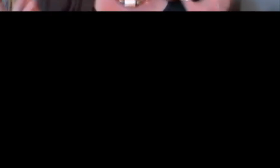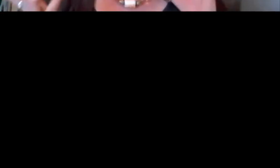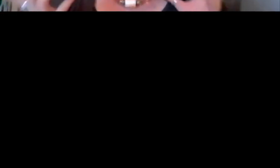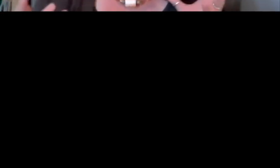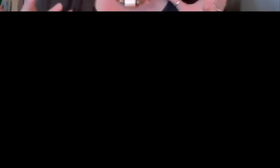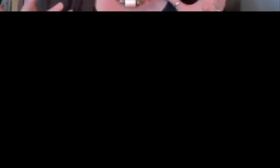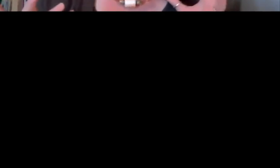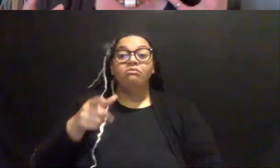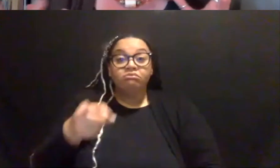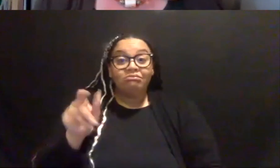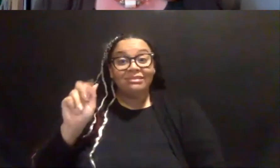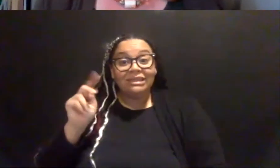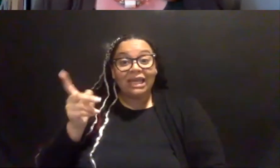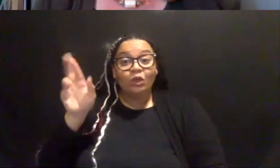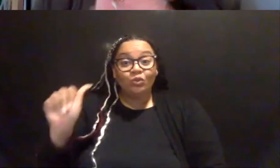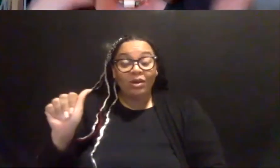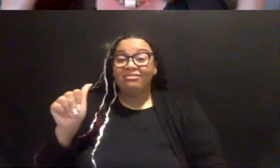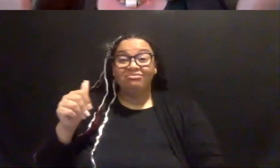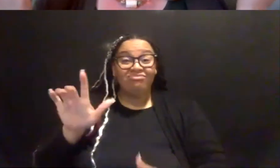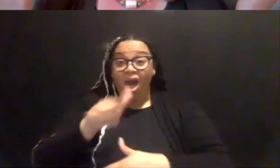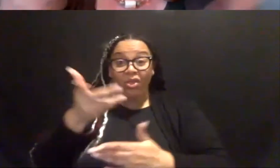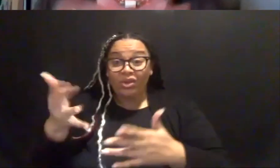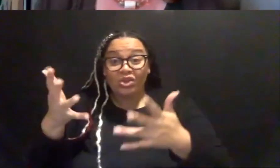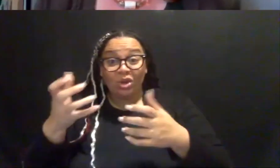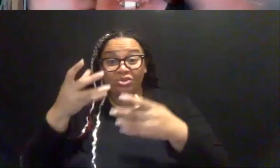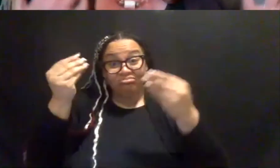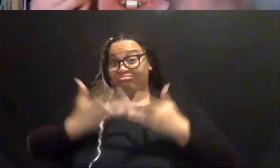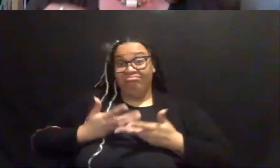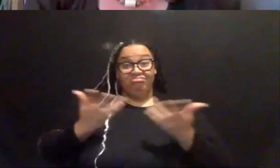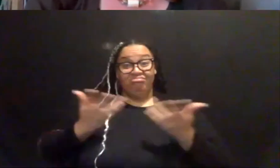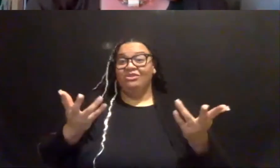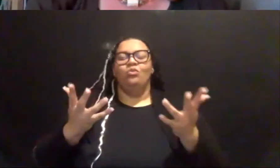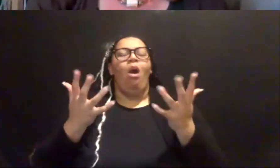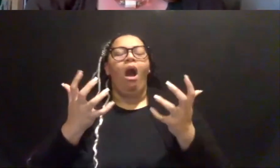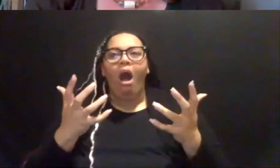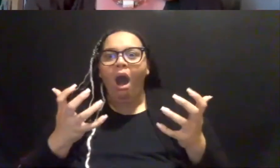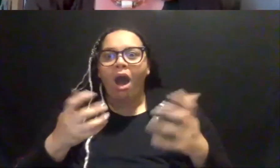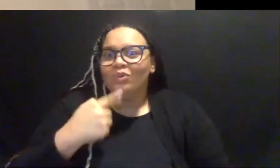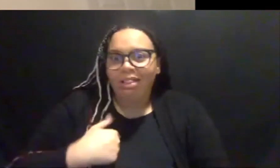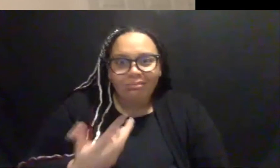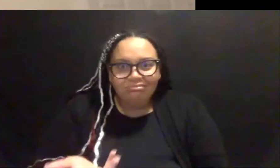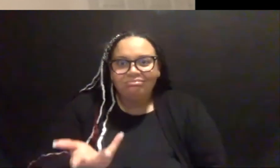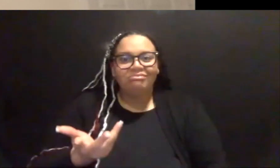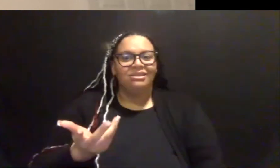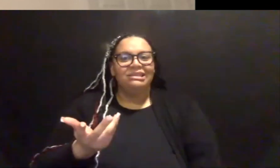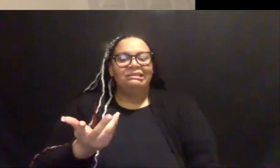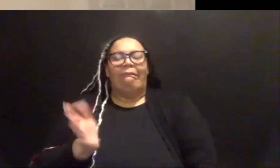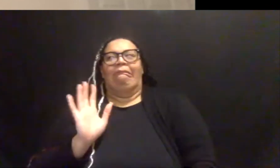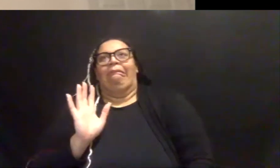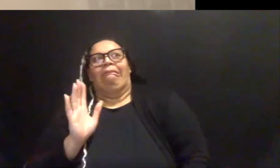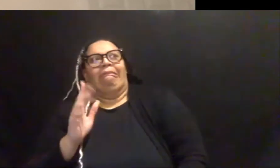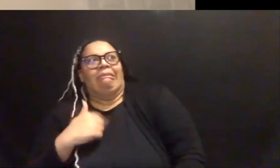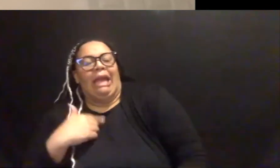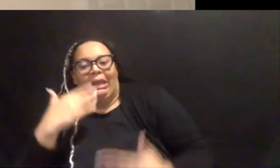Andrea, is there anything else you want to tell us? Anything else you're just dying to say? Anything you want to share? Gosh, I don't